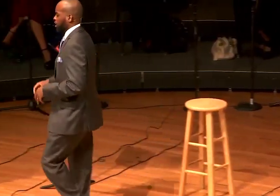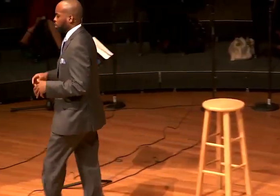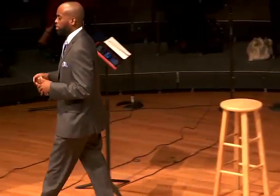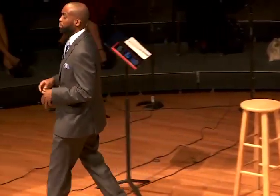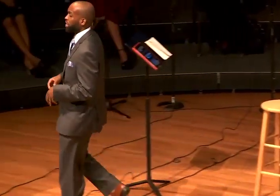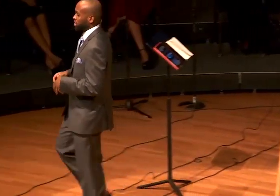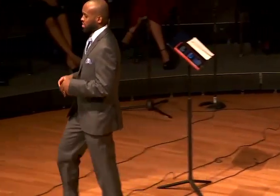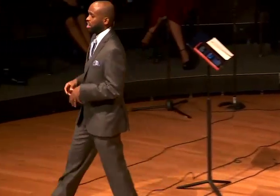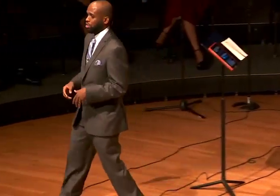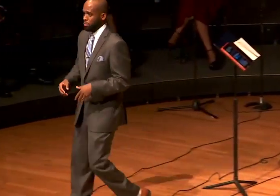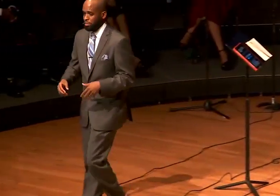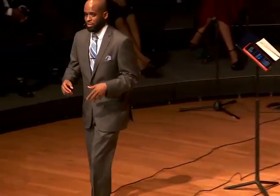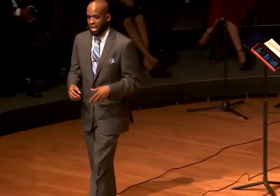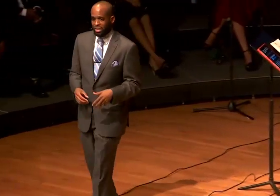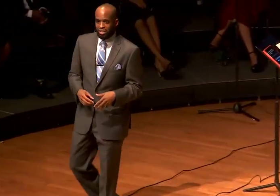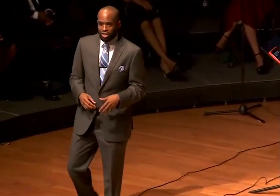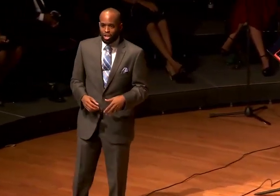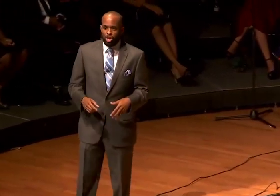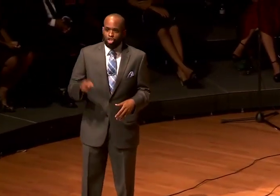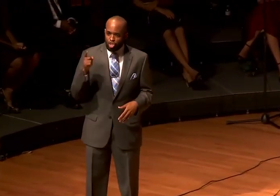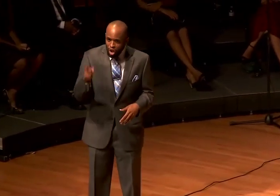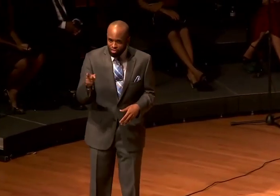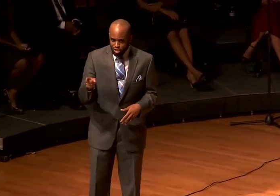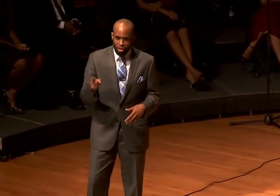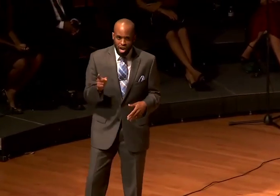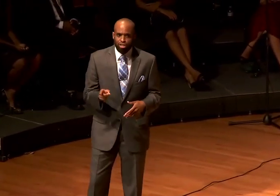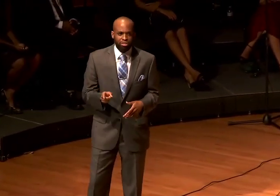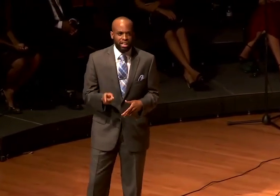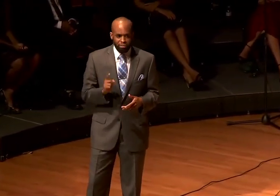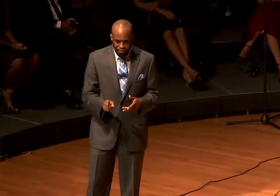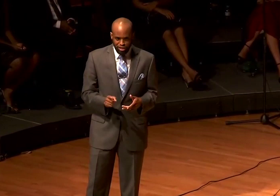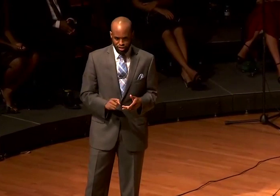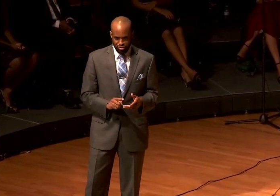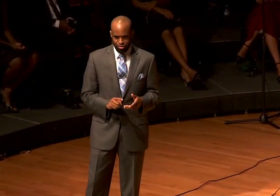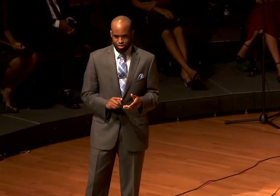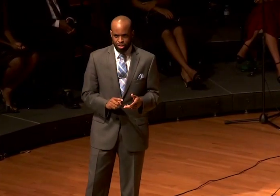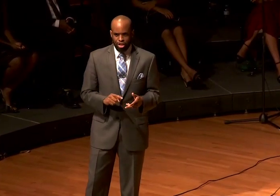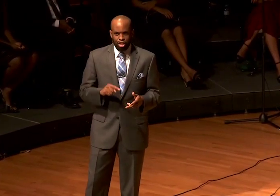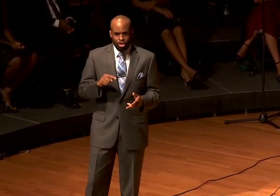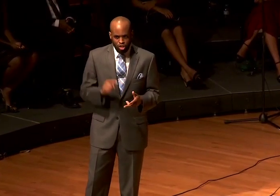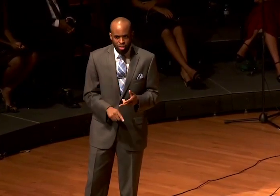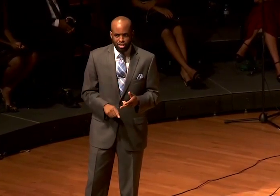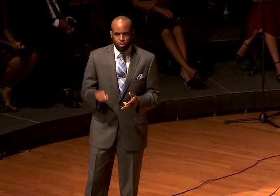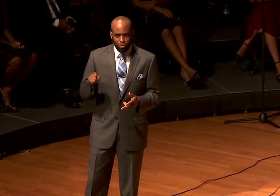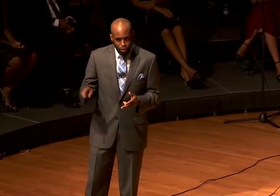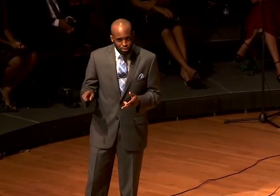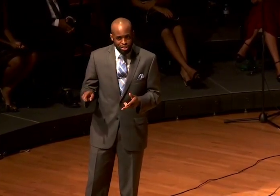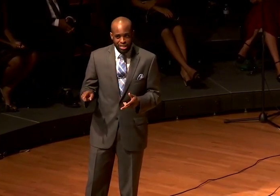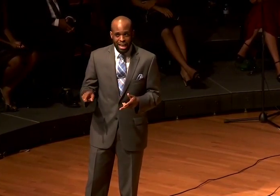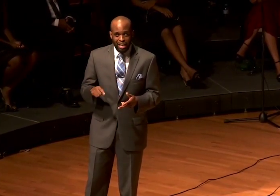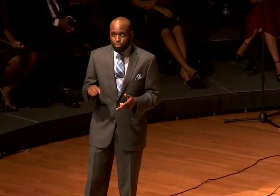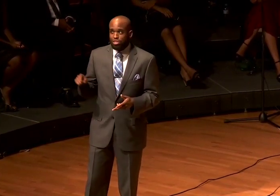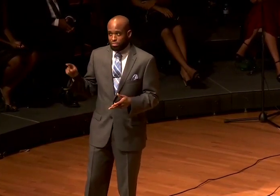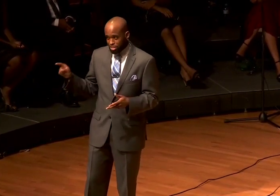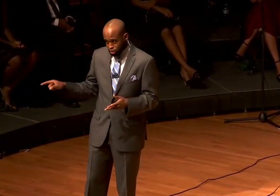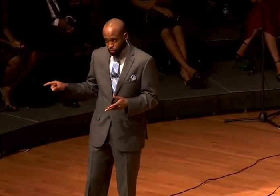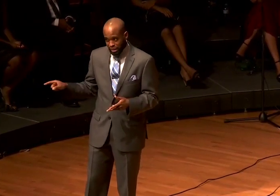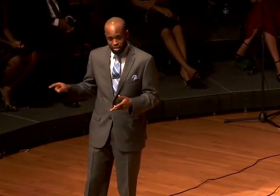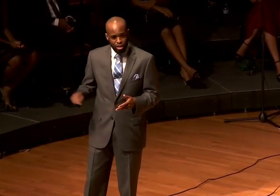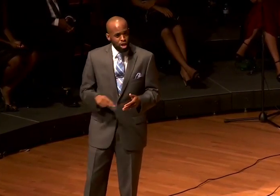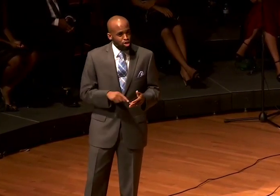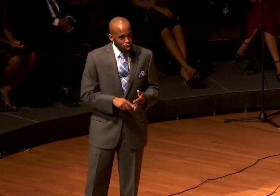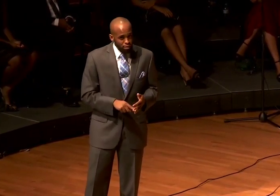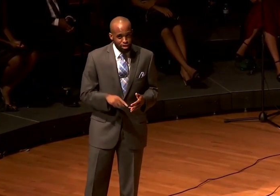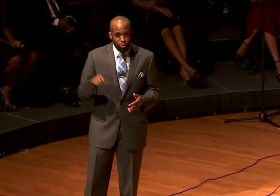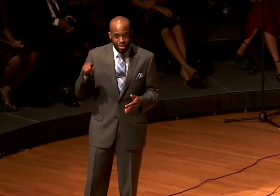25, the people that are saved are the people that saw that you were hungry and fed you, saw that you were thirsty and gave you something to